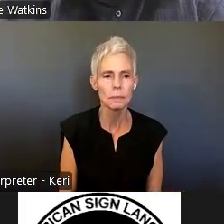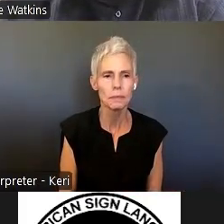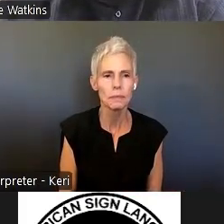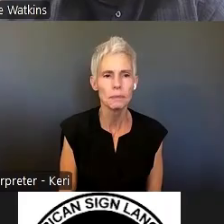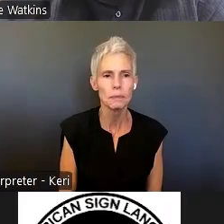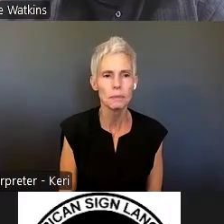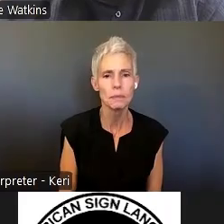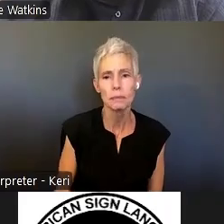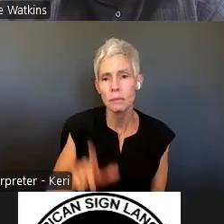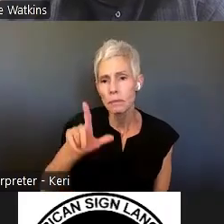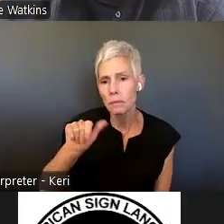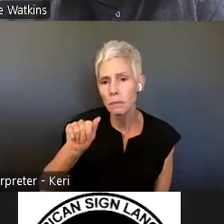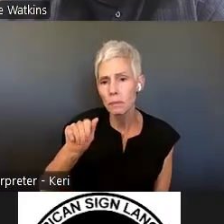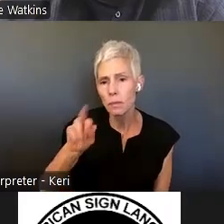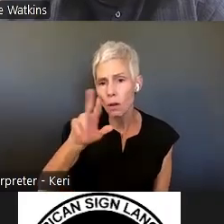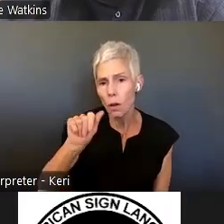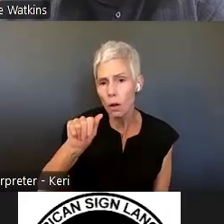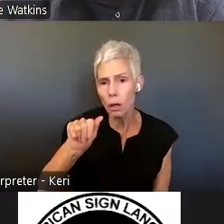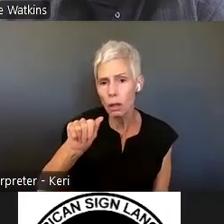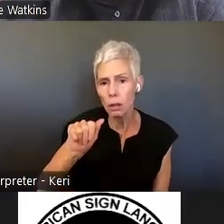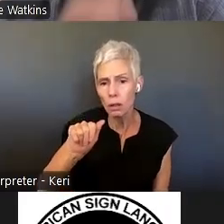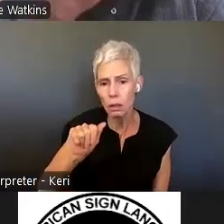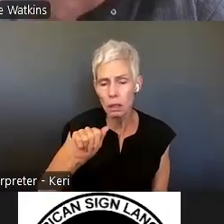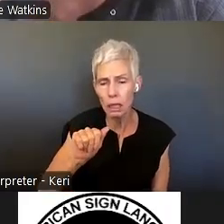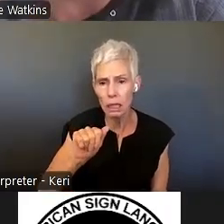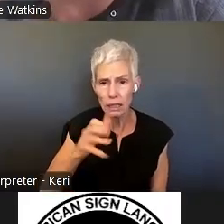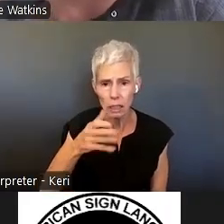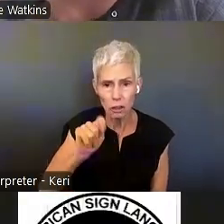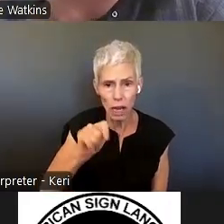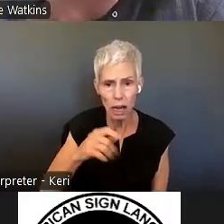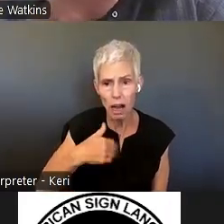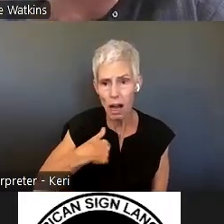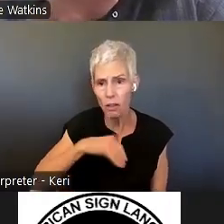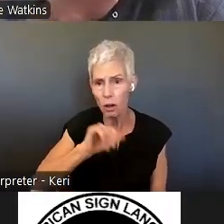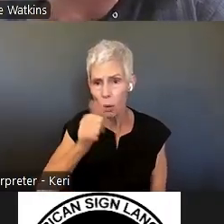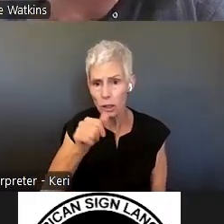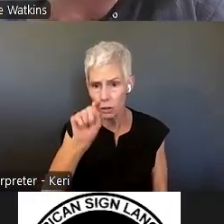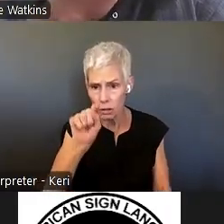Laura, did a new question pop into the chat?